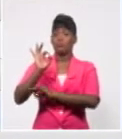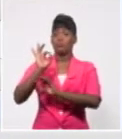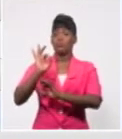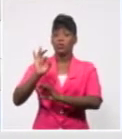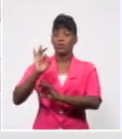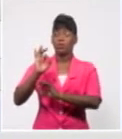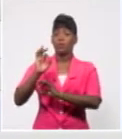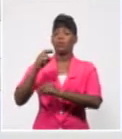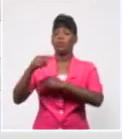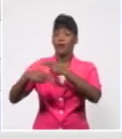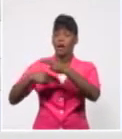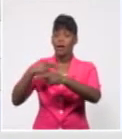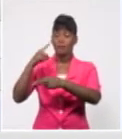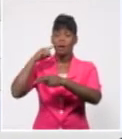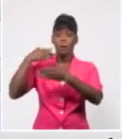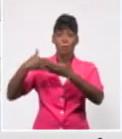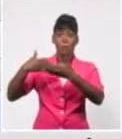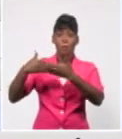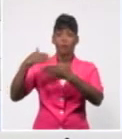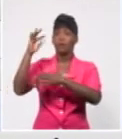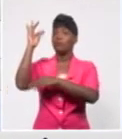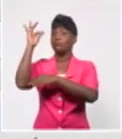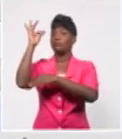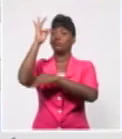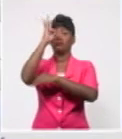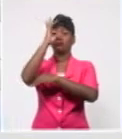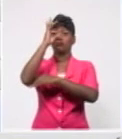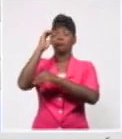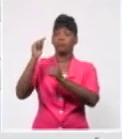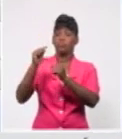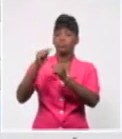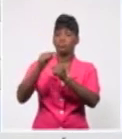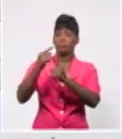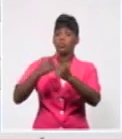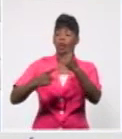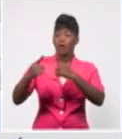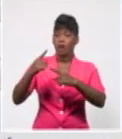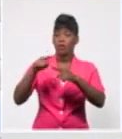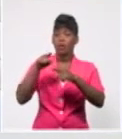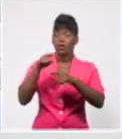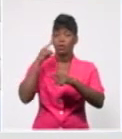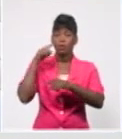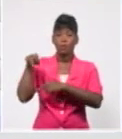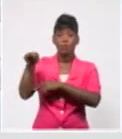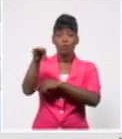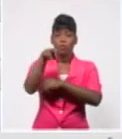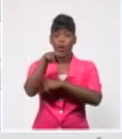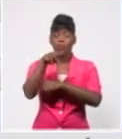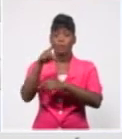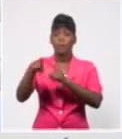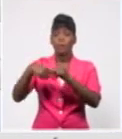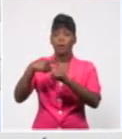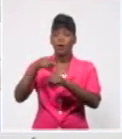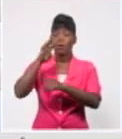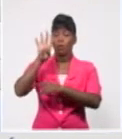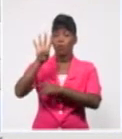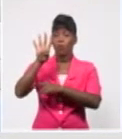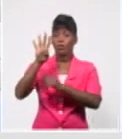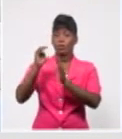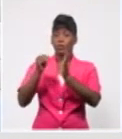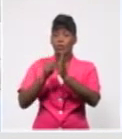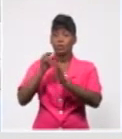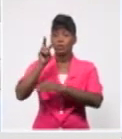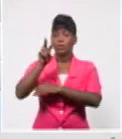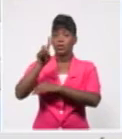1.02%, that have been diagnosed with COVID-19. I emphasize on the behavior of the pandemic these last